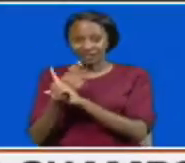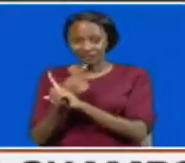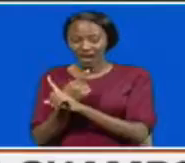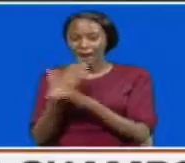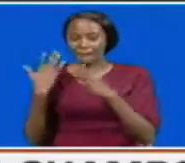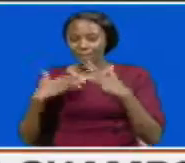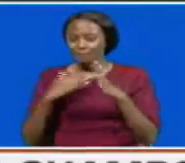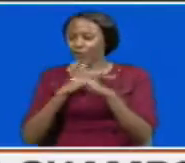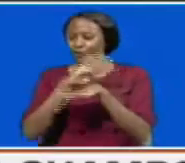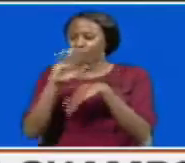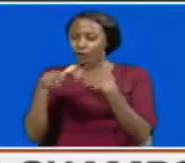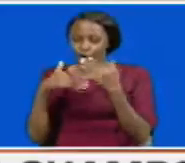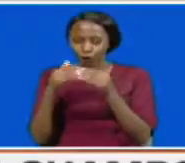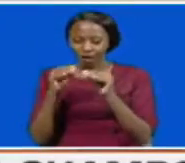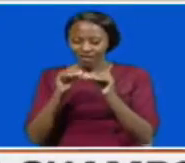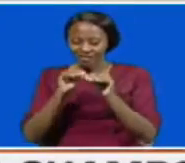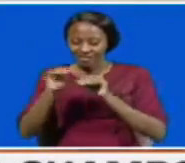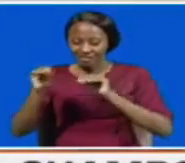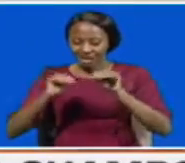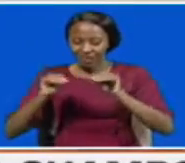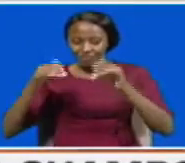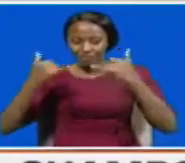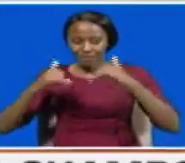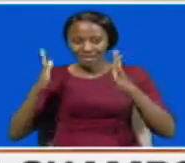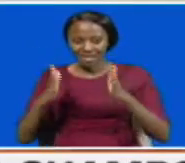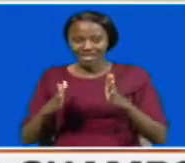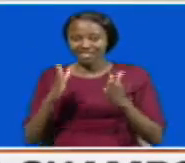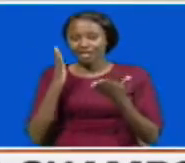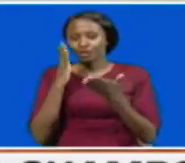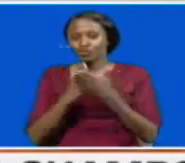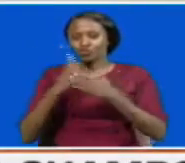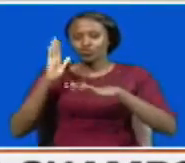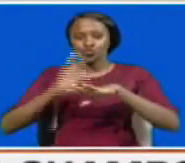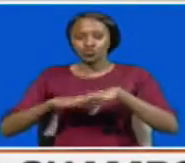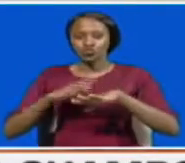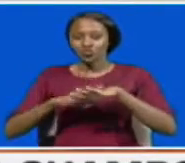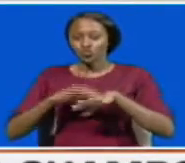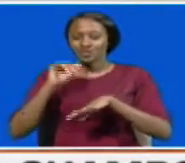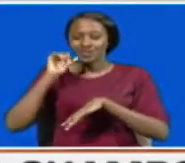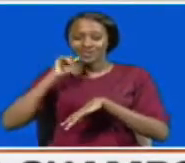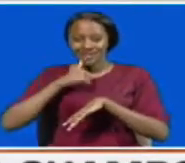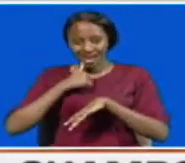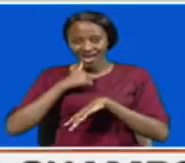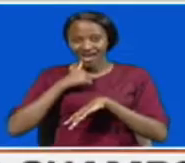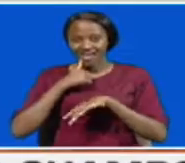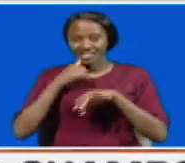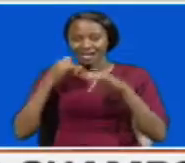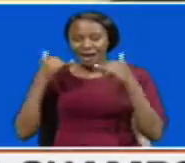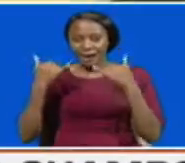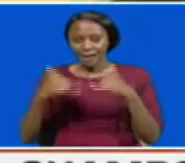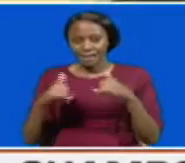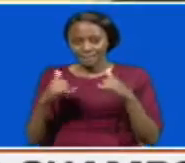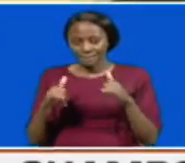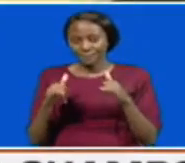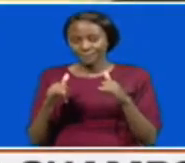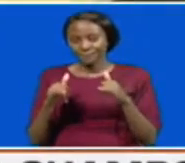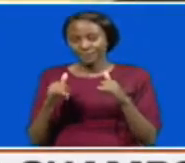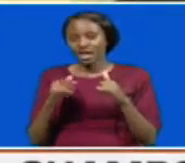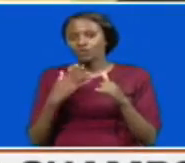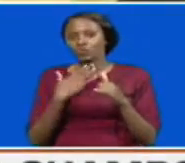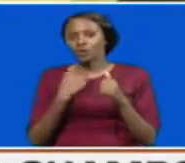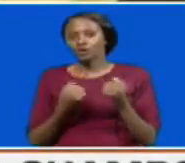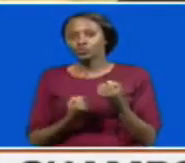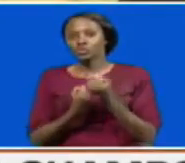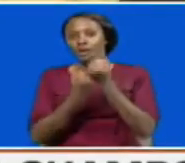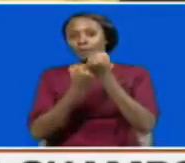Kenya. It's clearly a sport that is loved by all, and we are here to support talent, young talent at